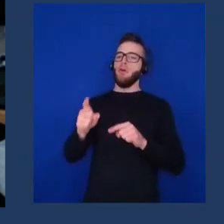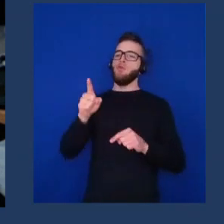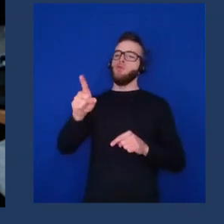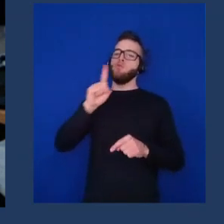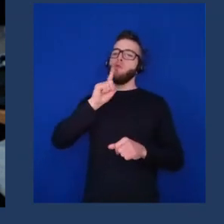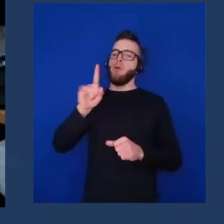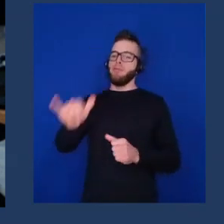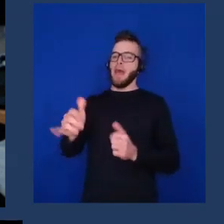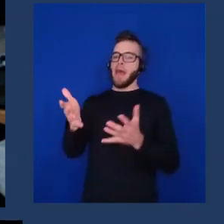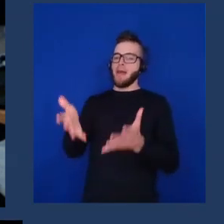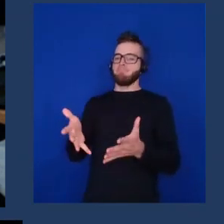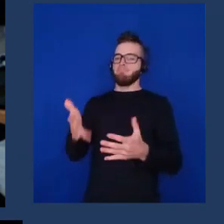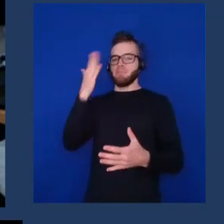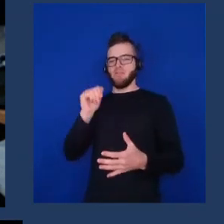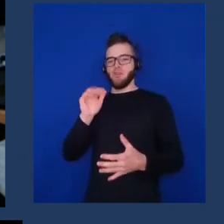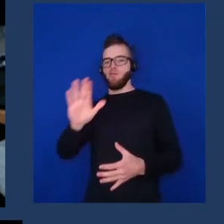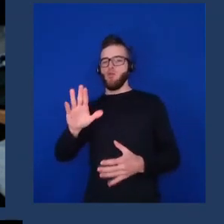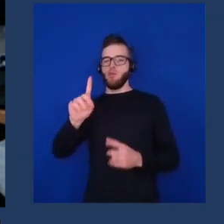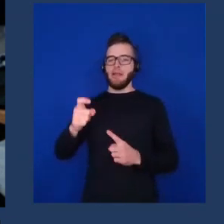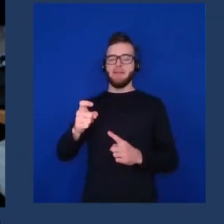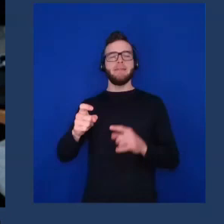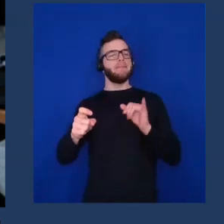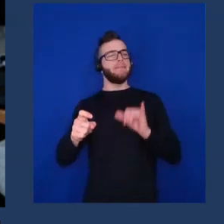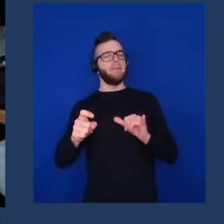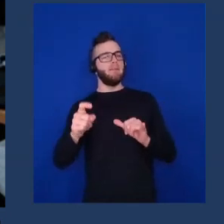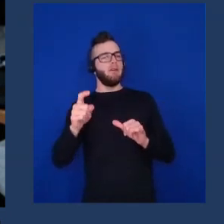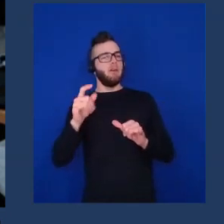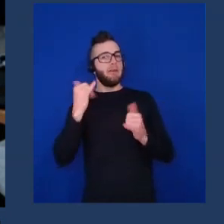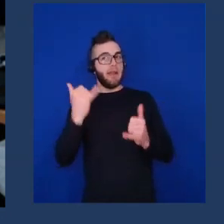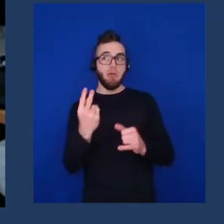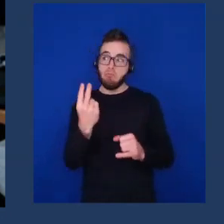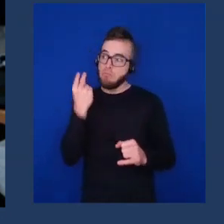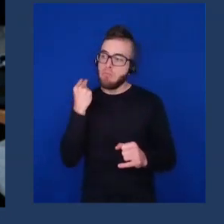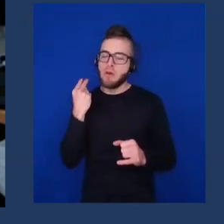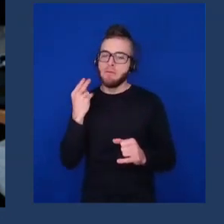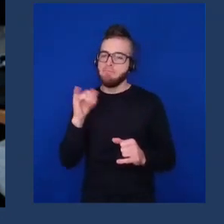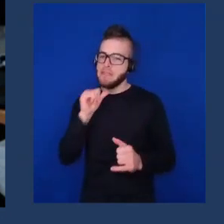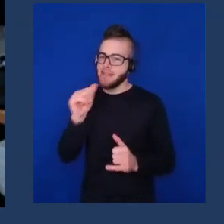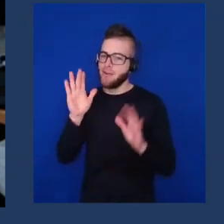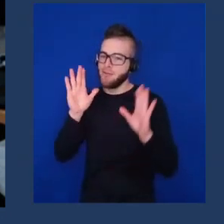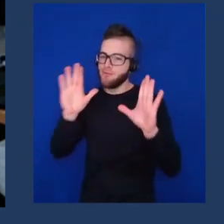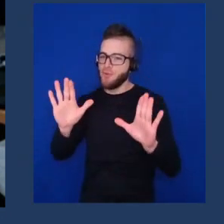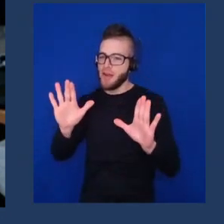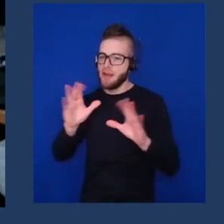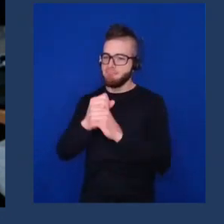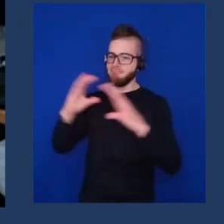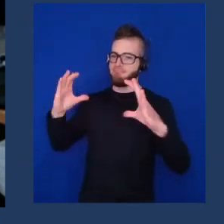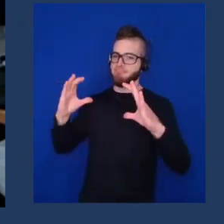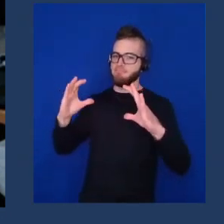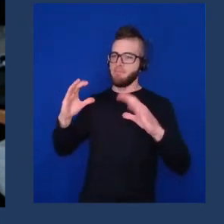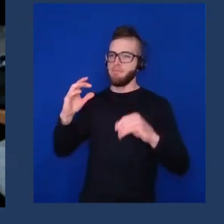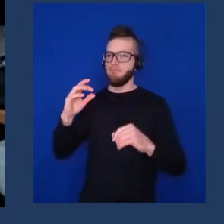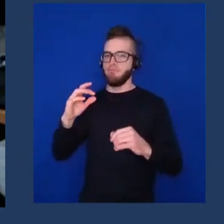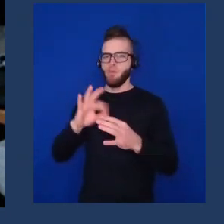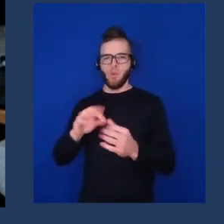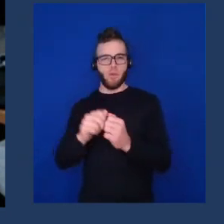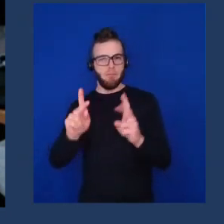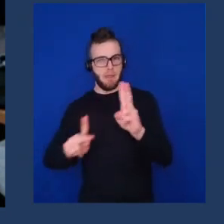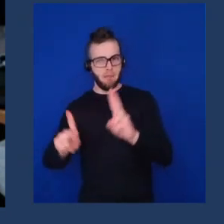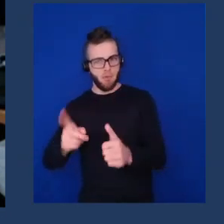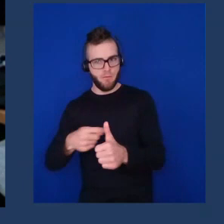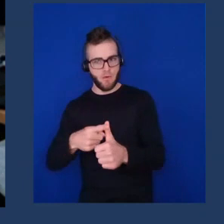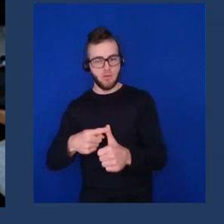that's not a really good way of looking at things. We're people first. And then we have different capabilities that we have and then we need to adapt